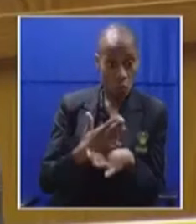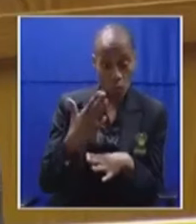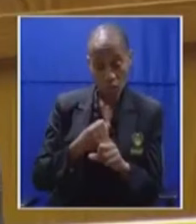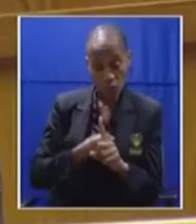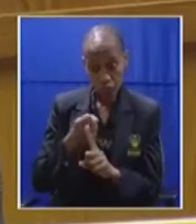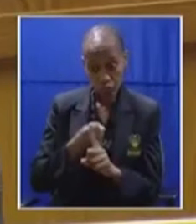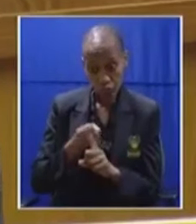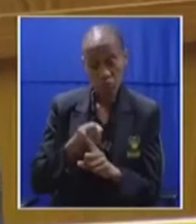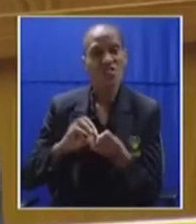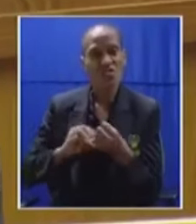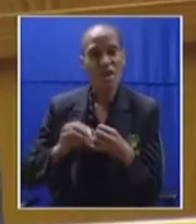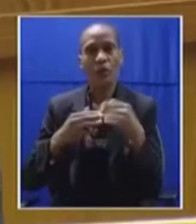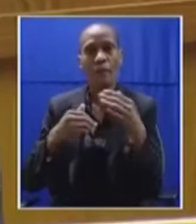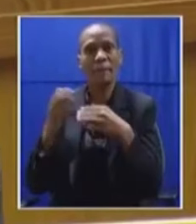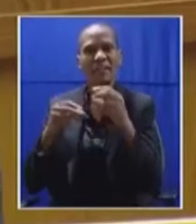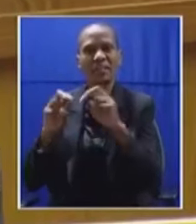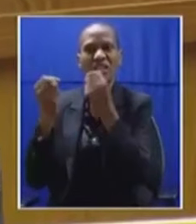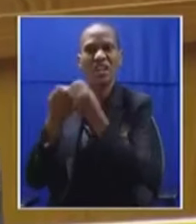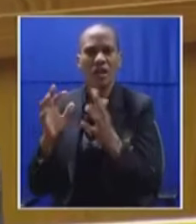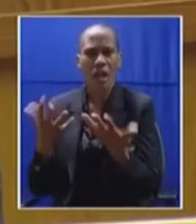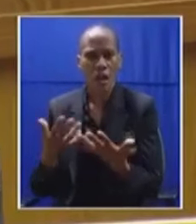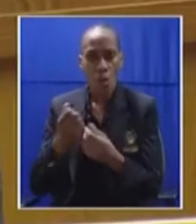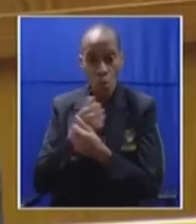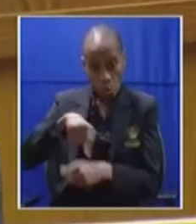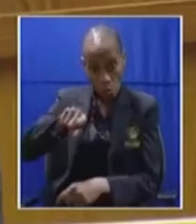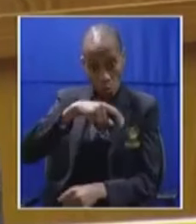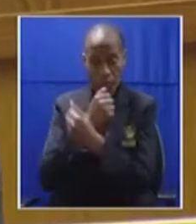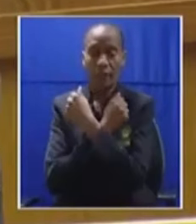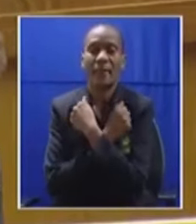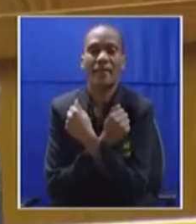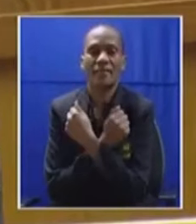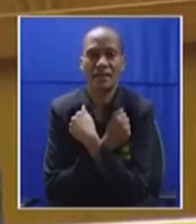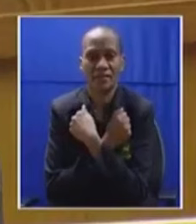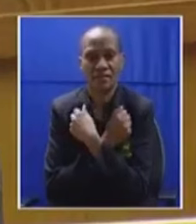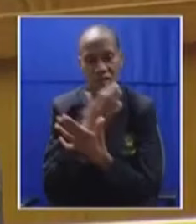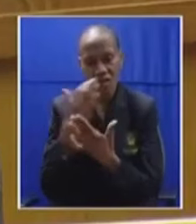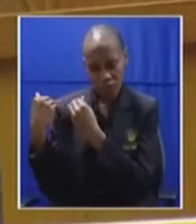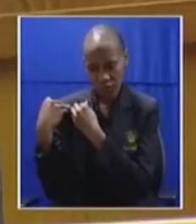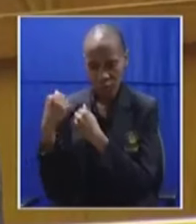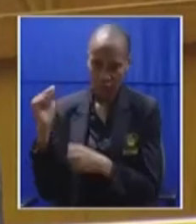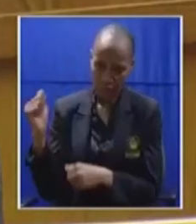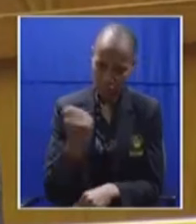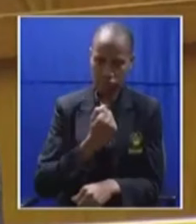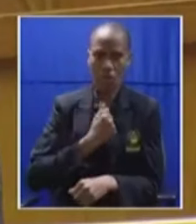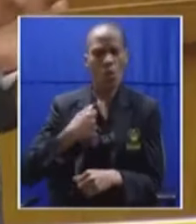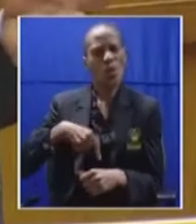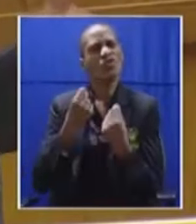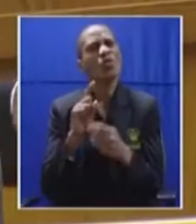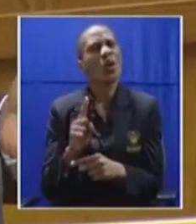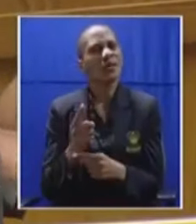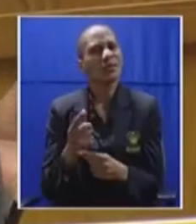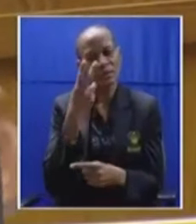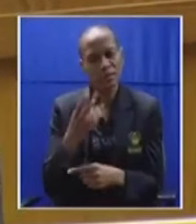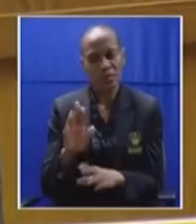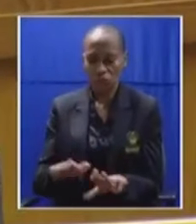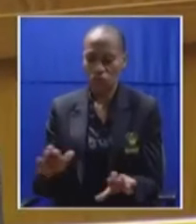home. It is our role as parents. What do we do with the children that Providence